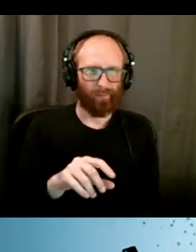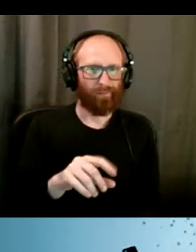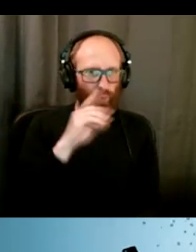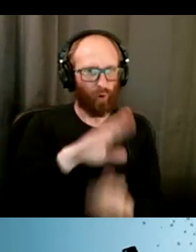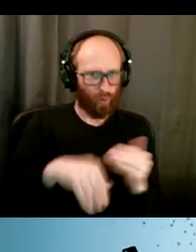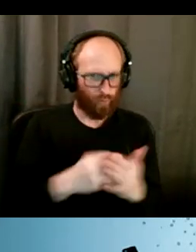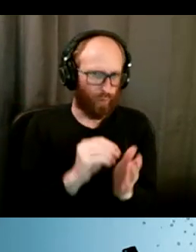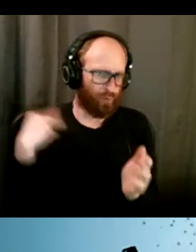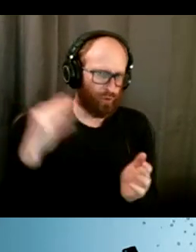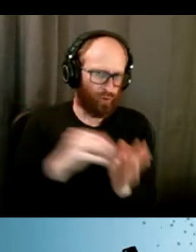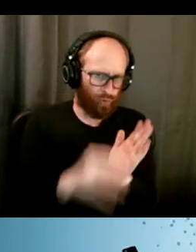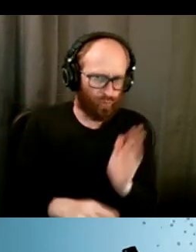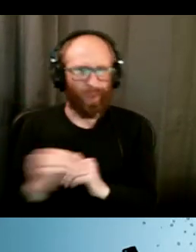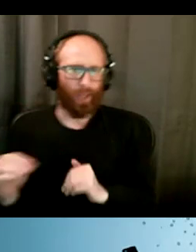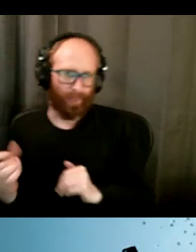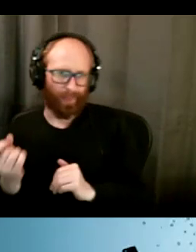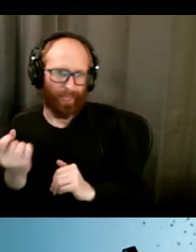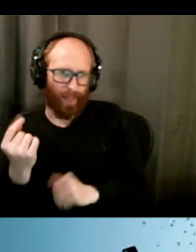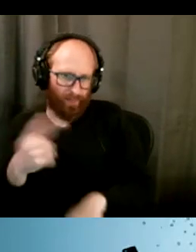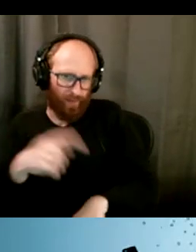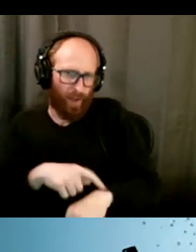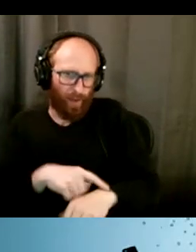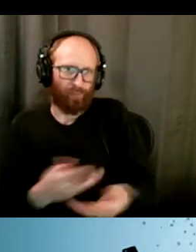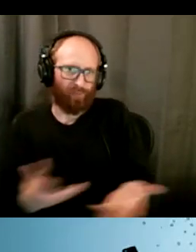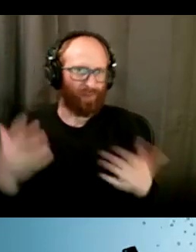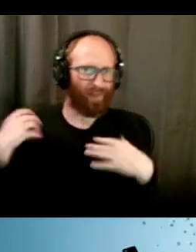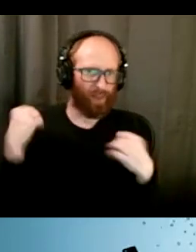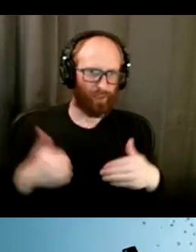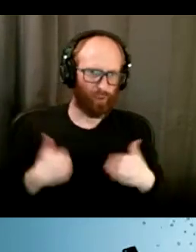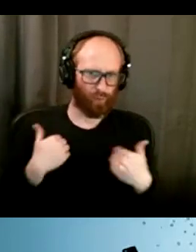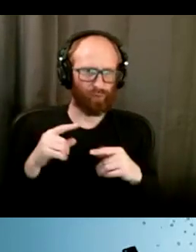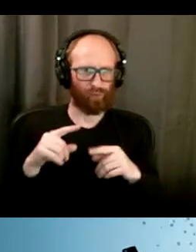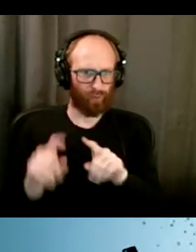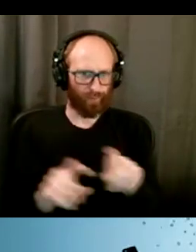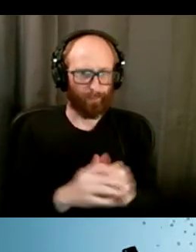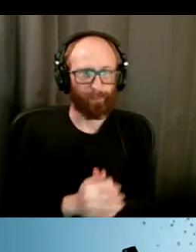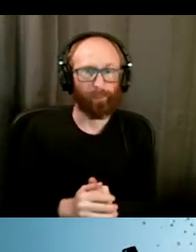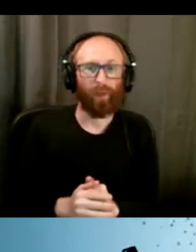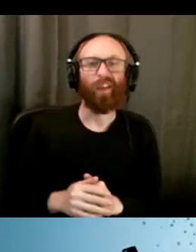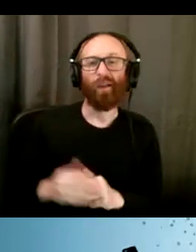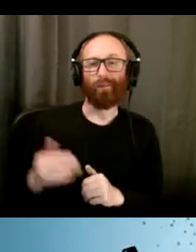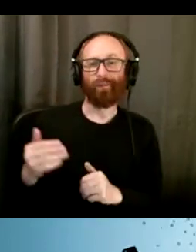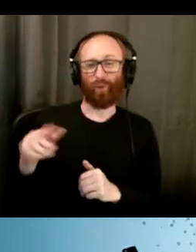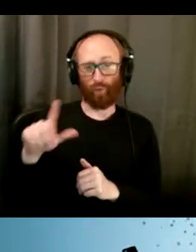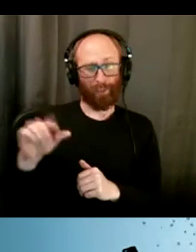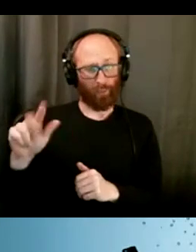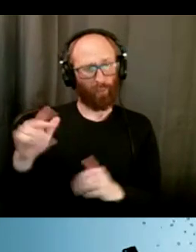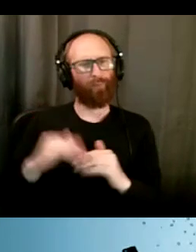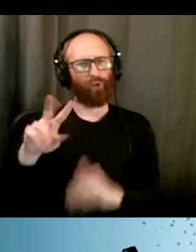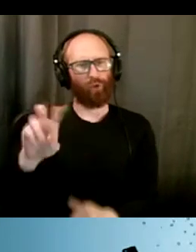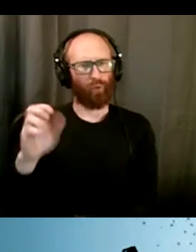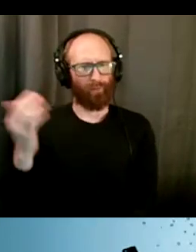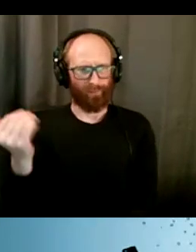In 2023, over 215,000 students from all 39 counties participated.